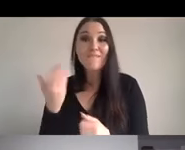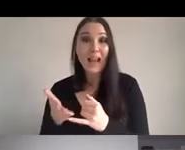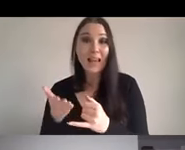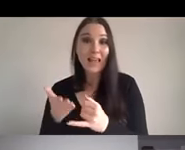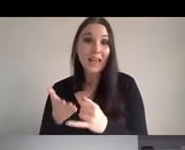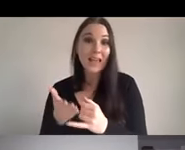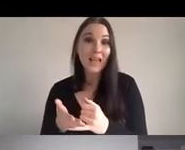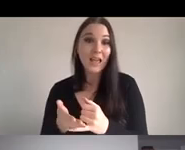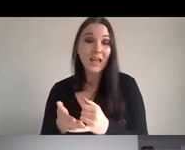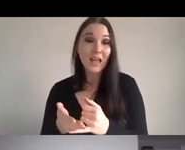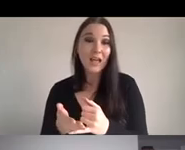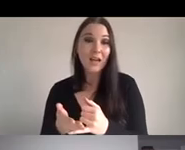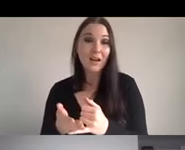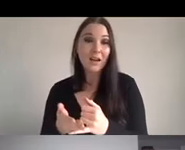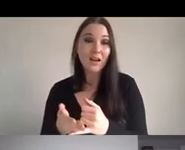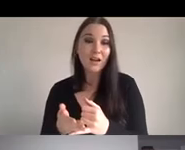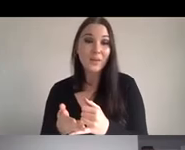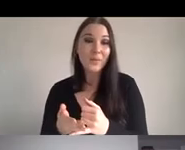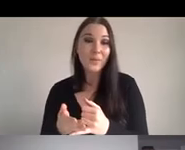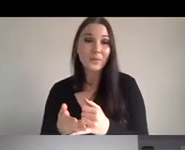is with some of the